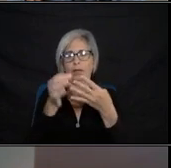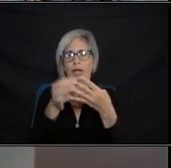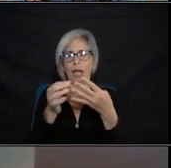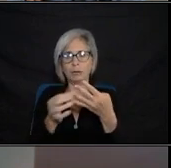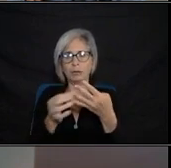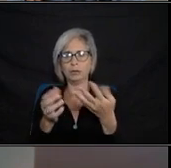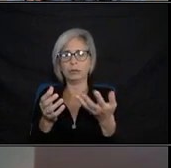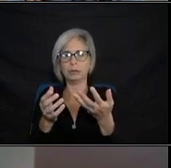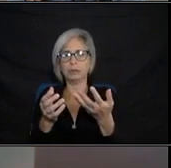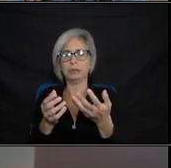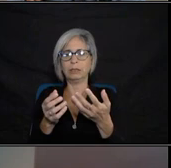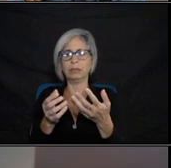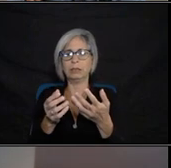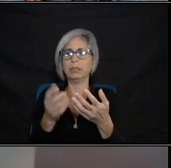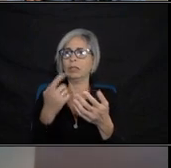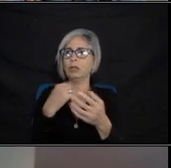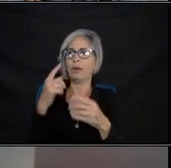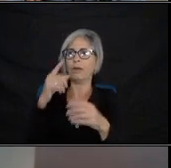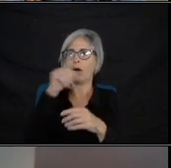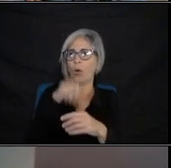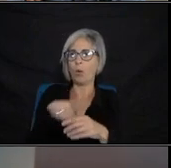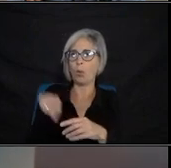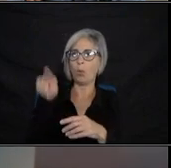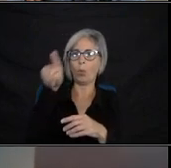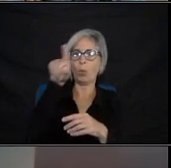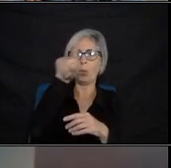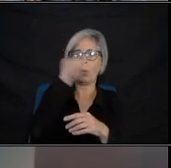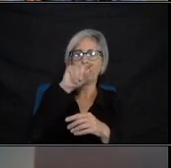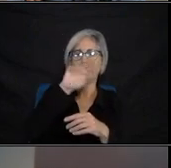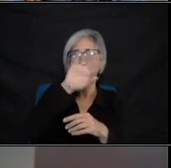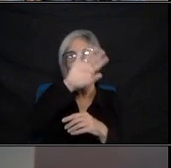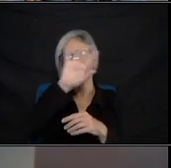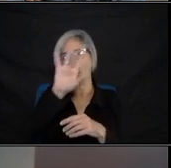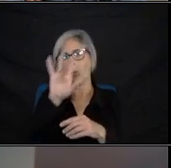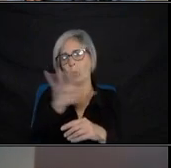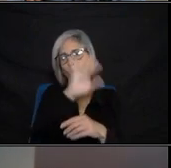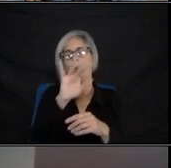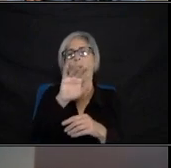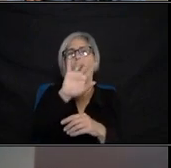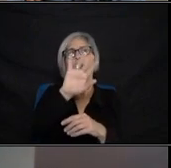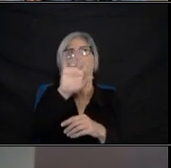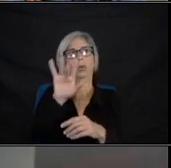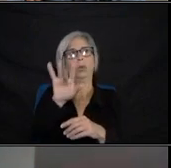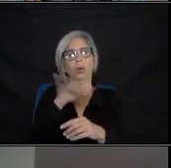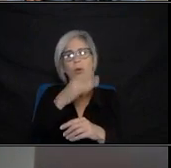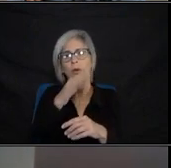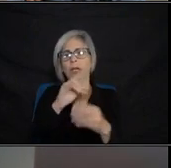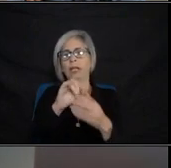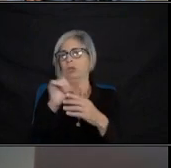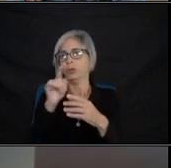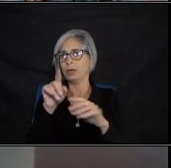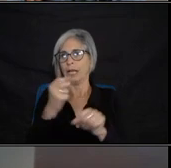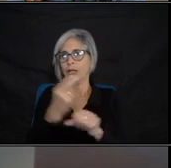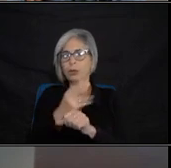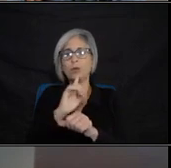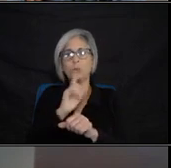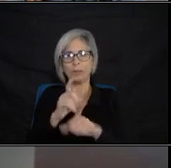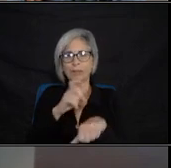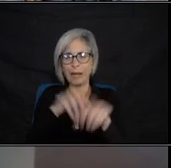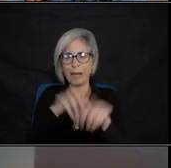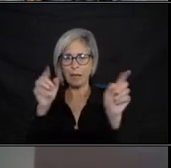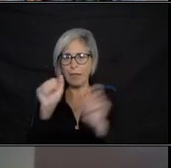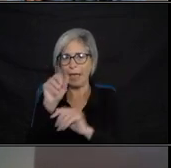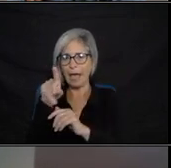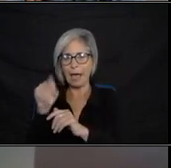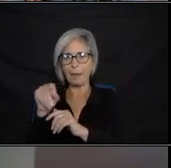what it looks like there is you have a wheel. You can actually rotate that around, and you can, not on our slide, but in real life on the app, you